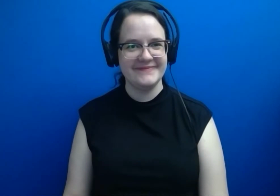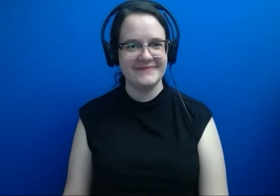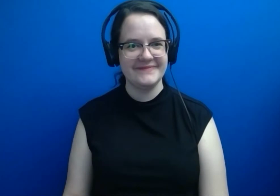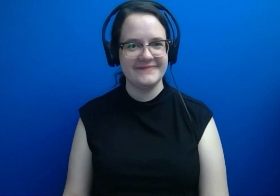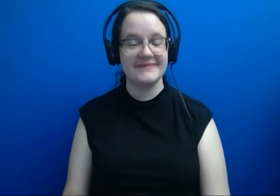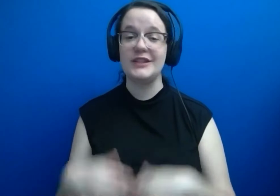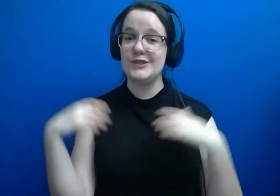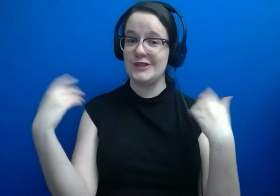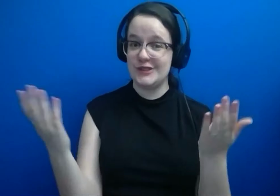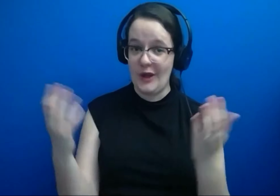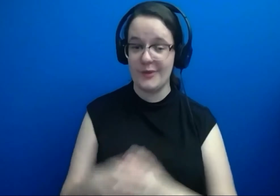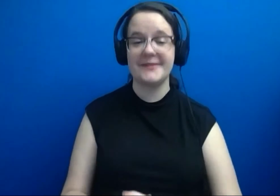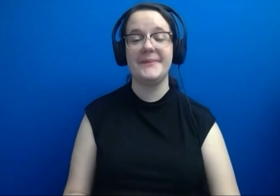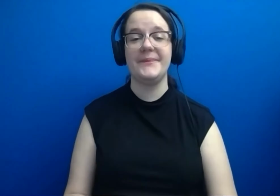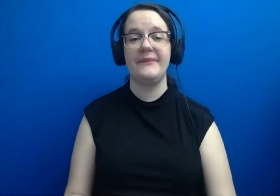So